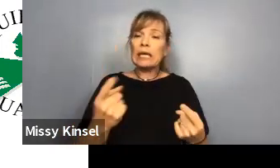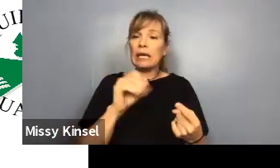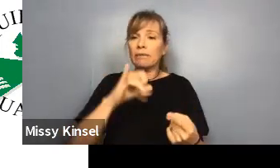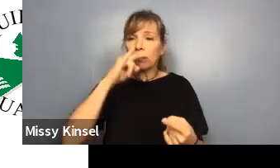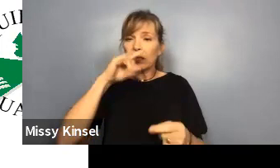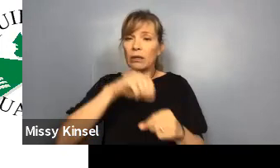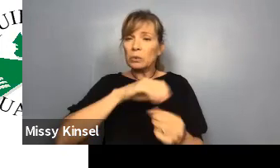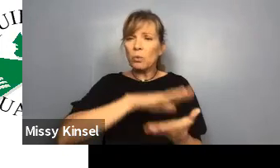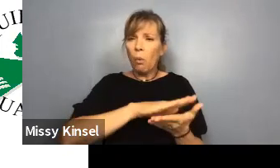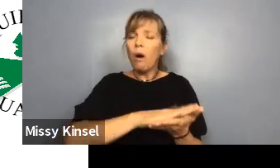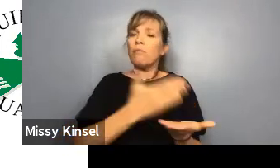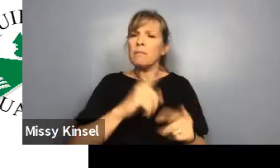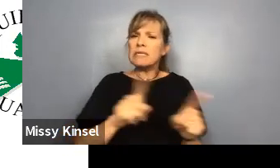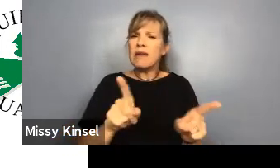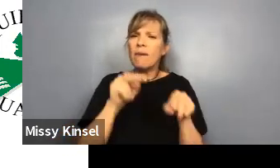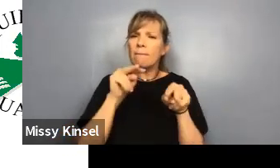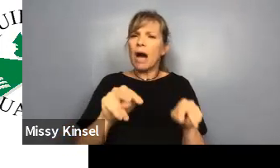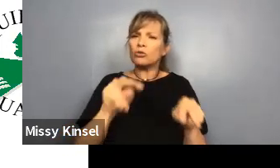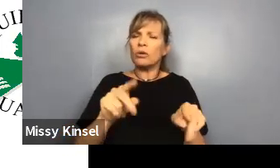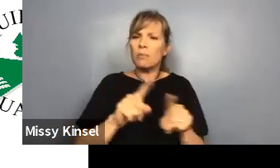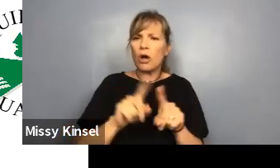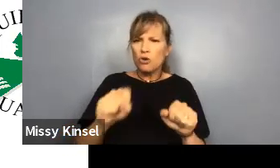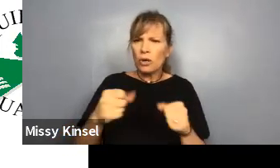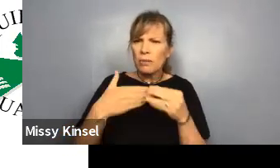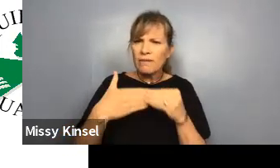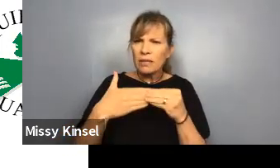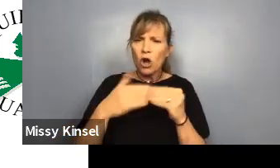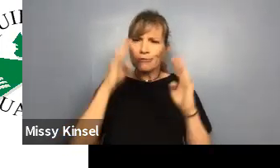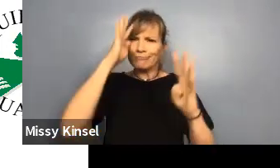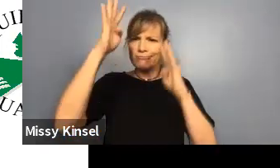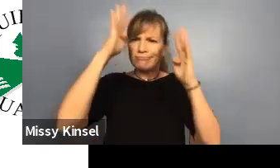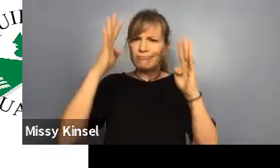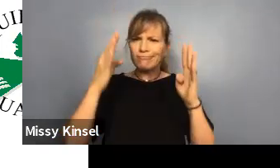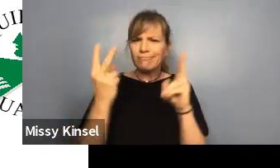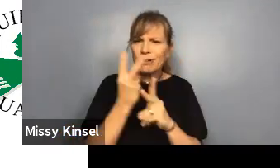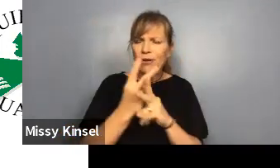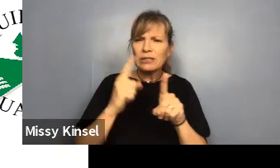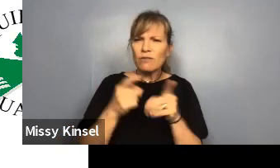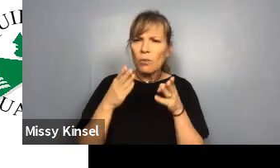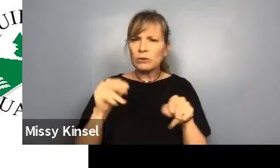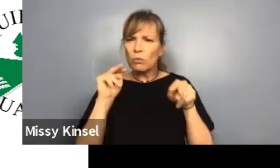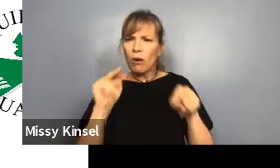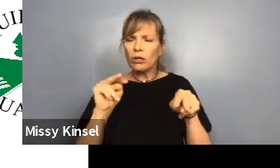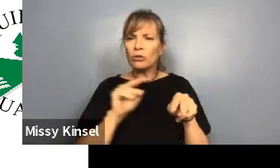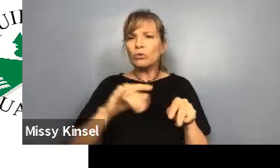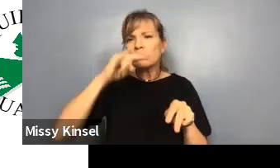school, but you can be flexible and creative and come up with other ways to monitor